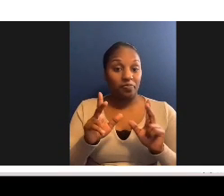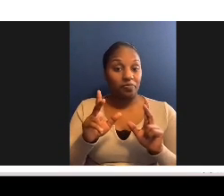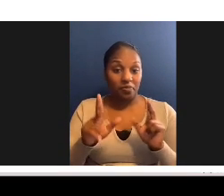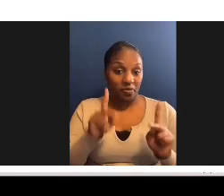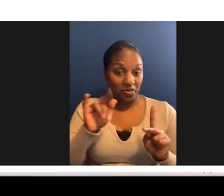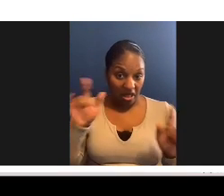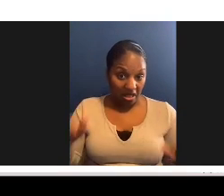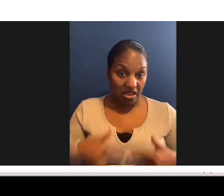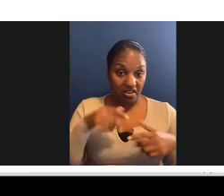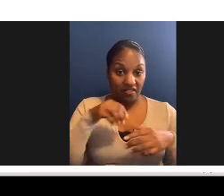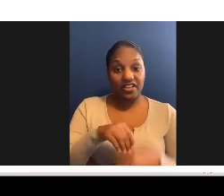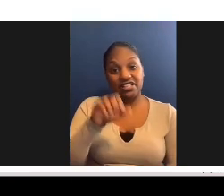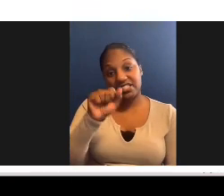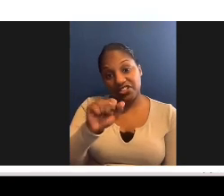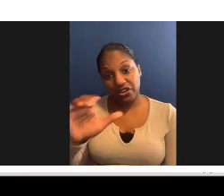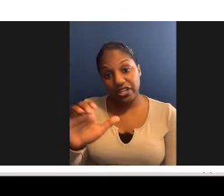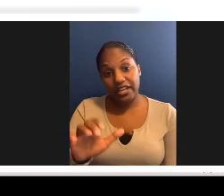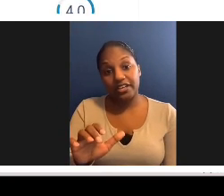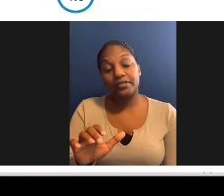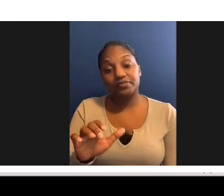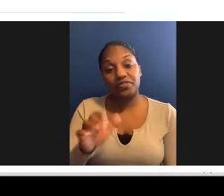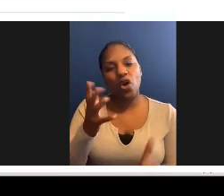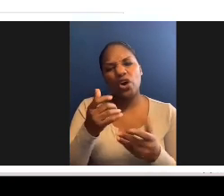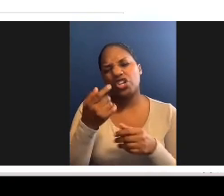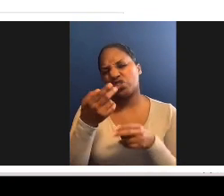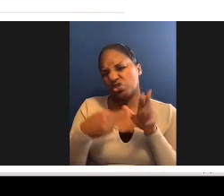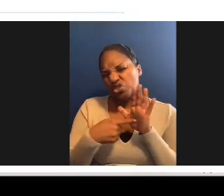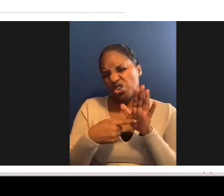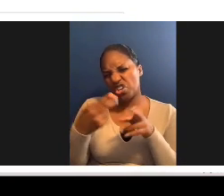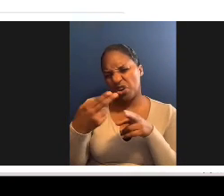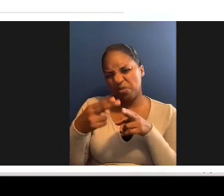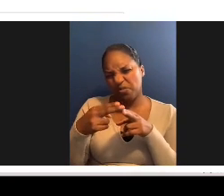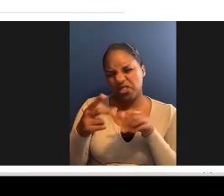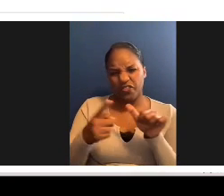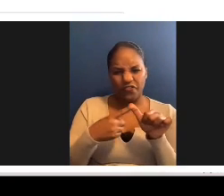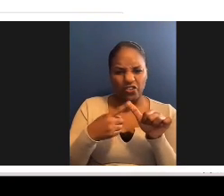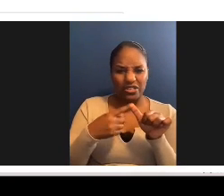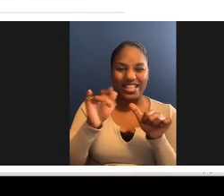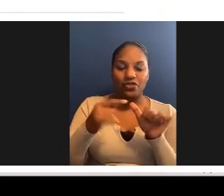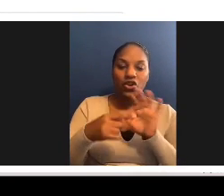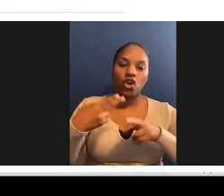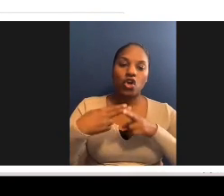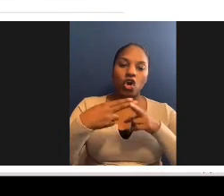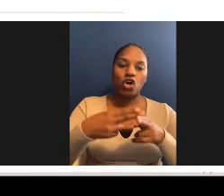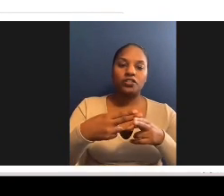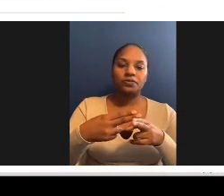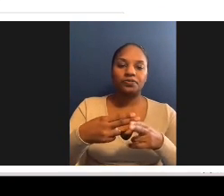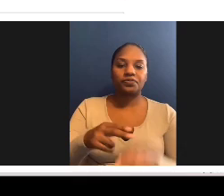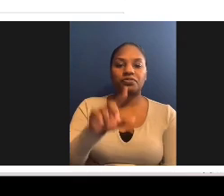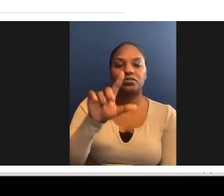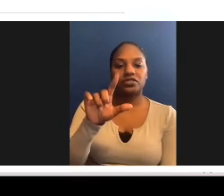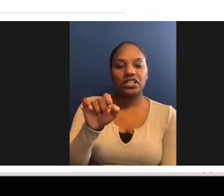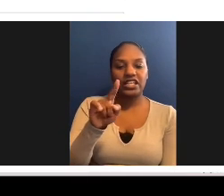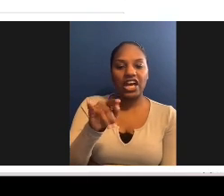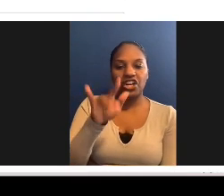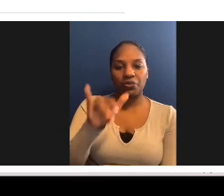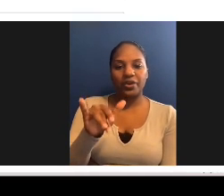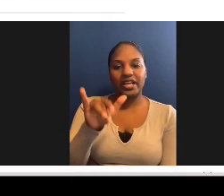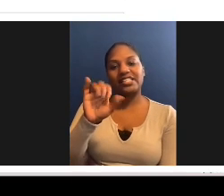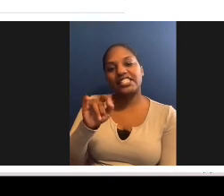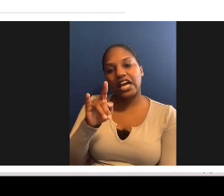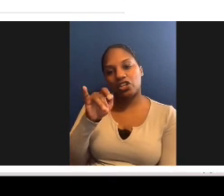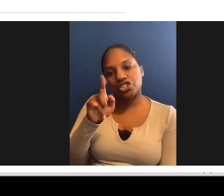Carolina. Just want to show you briefly the first one here. This is what we call a lottery scholarship. If you look at